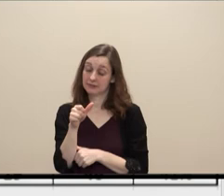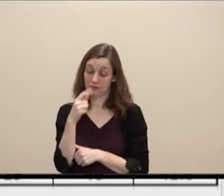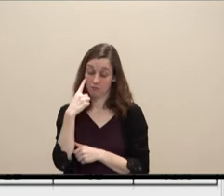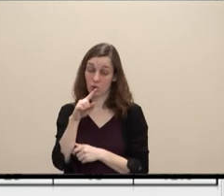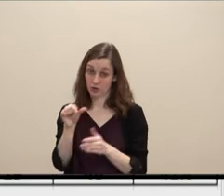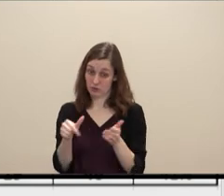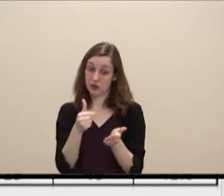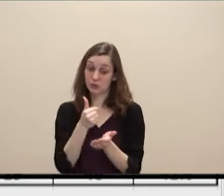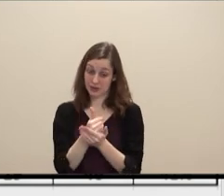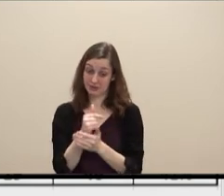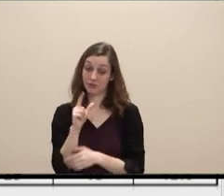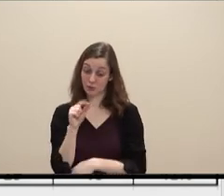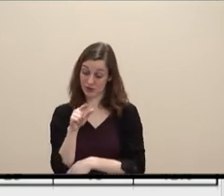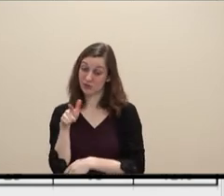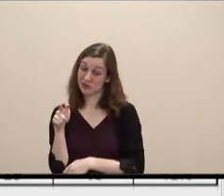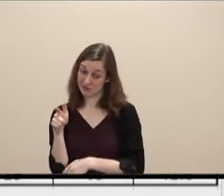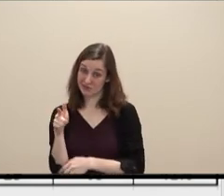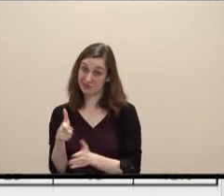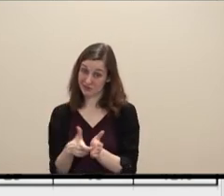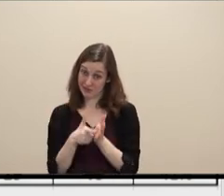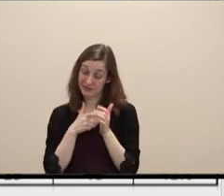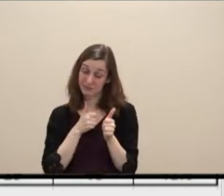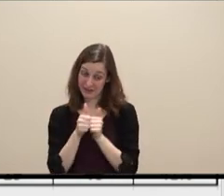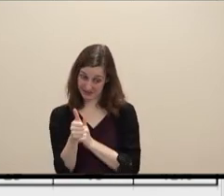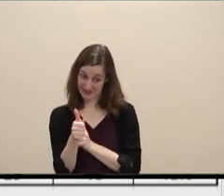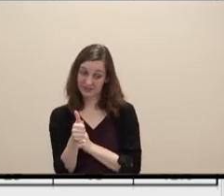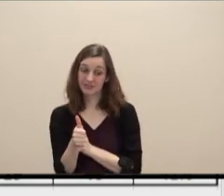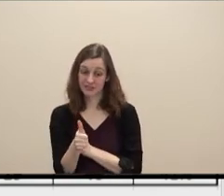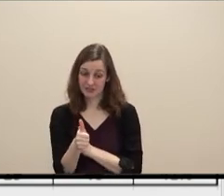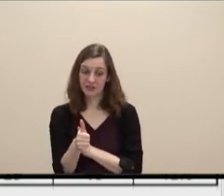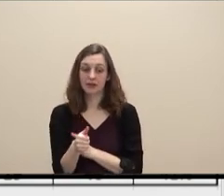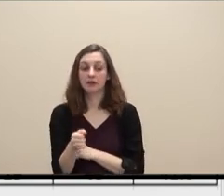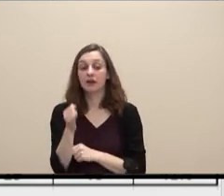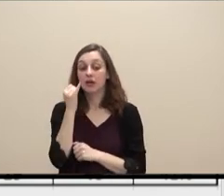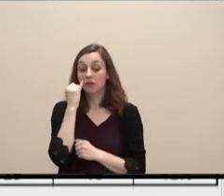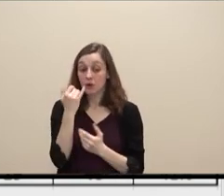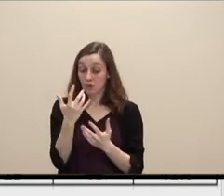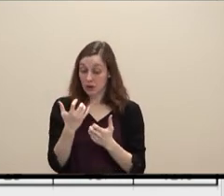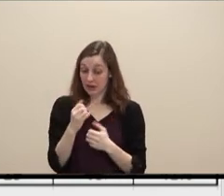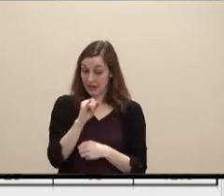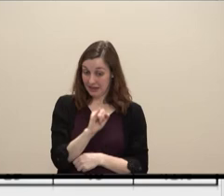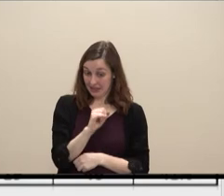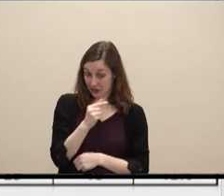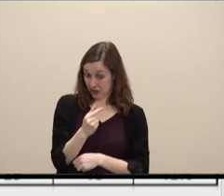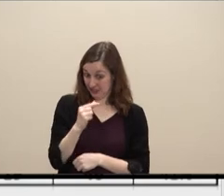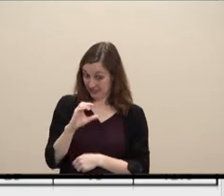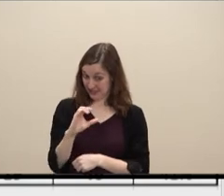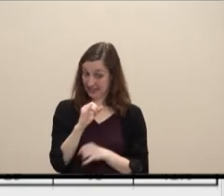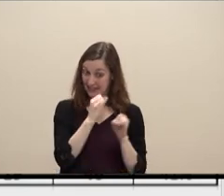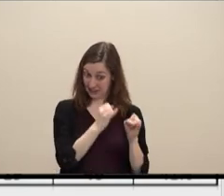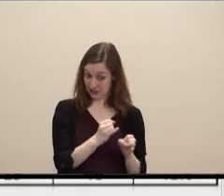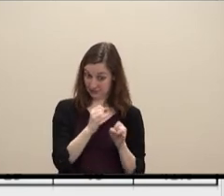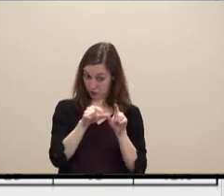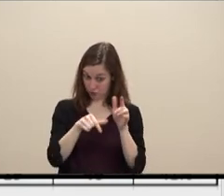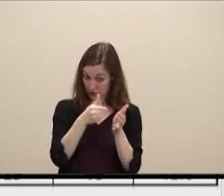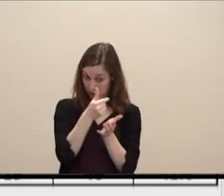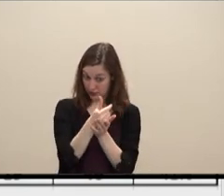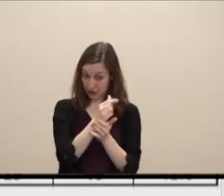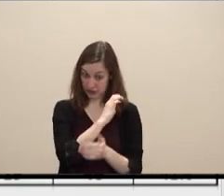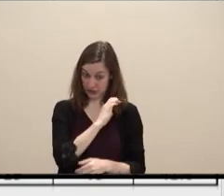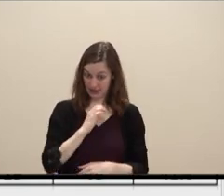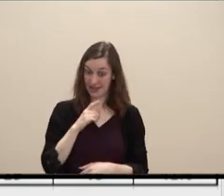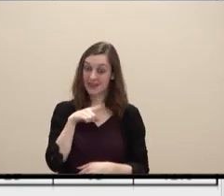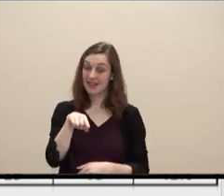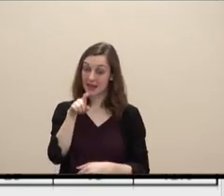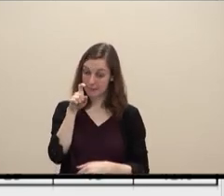2021, to qualify for what's called an IGC, an individual graduation committee. A student must test at least once in the subject year. So